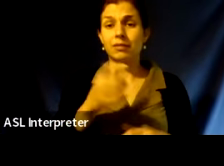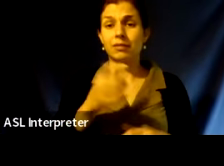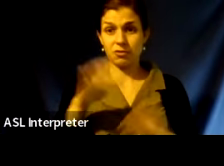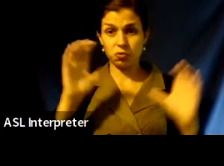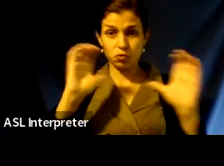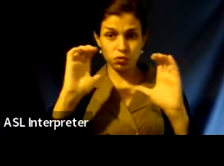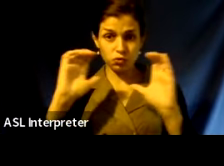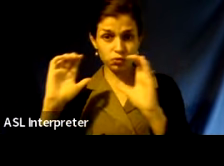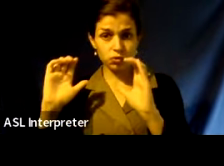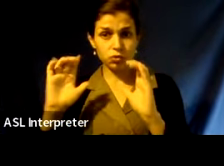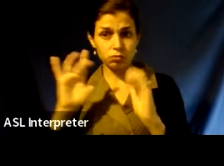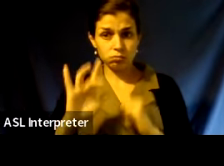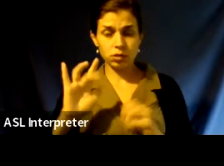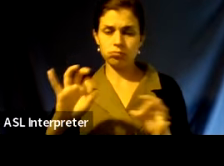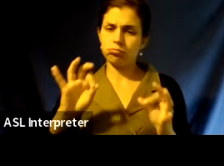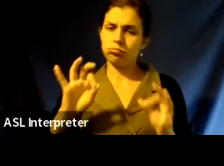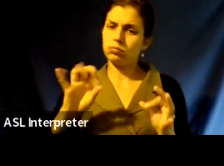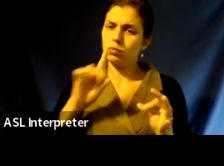try.